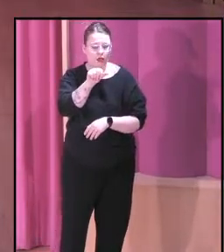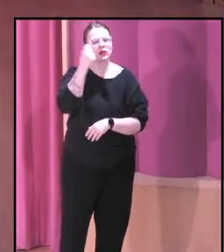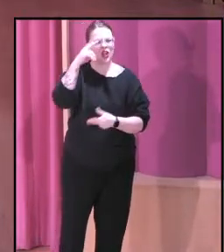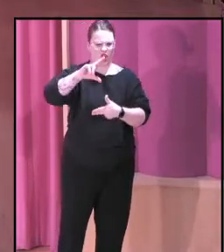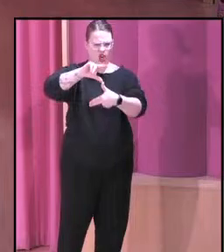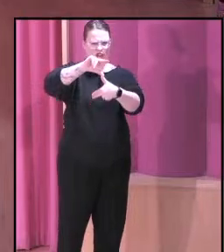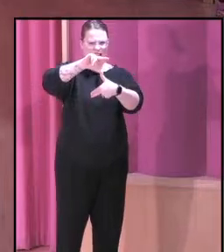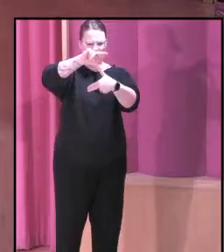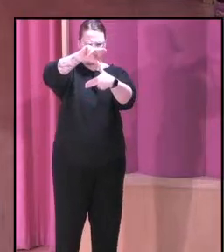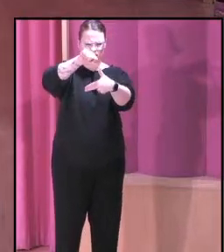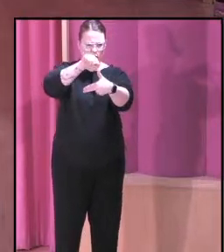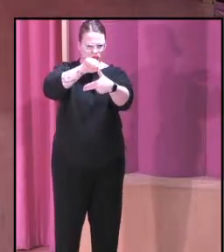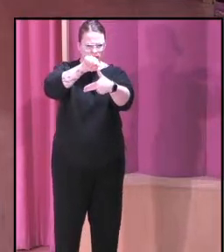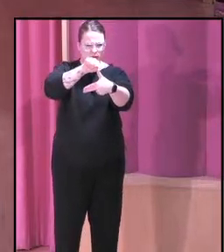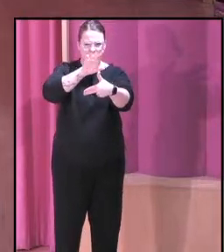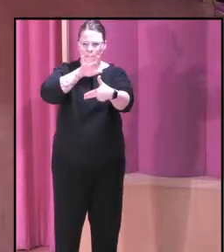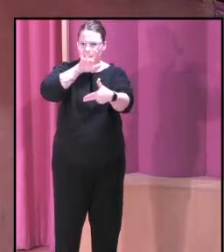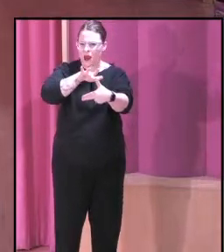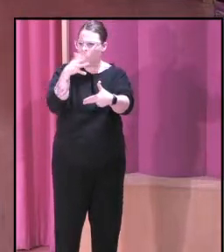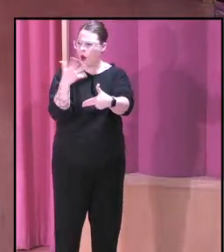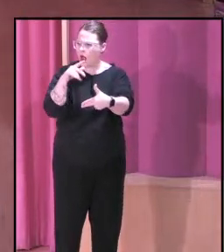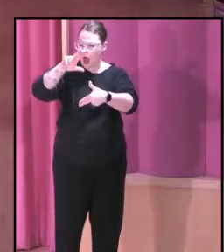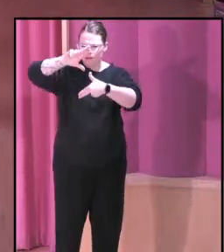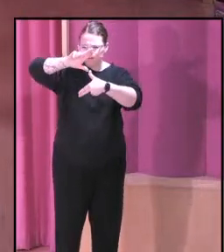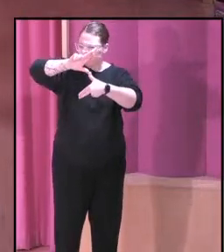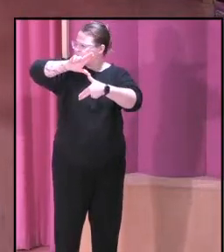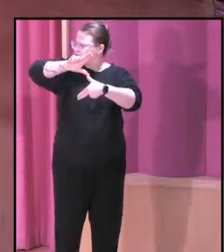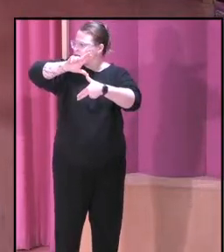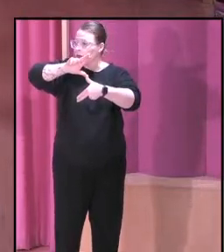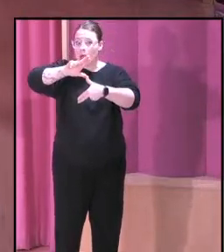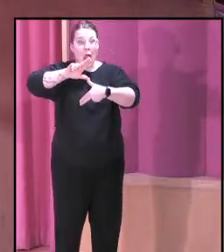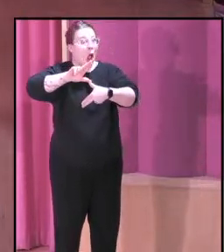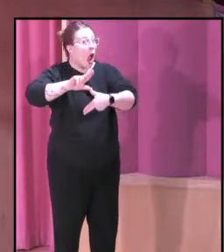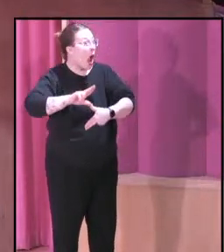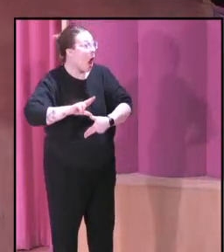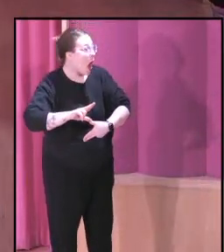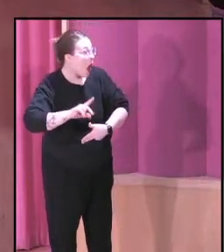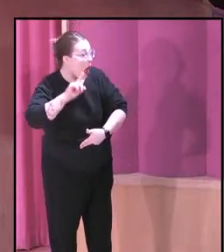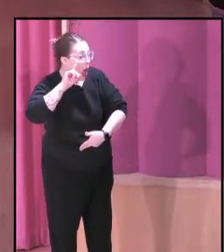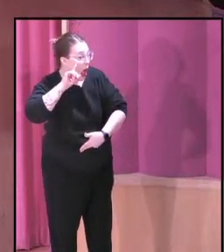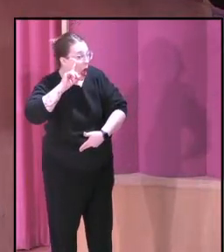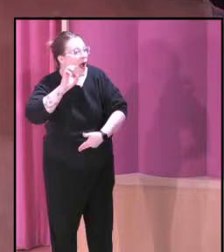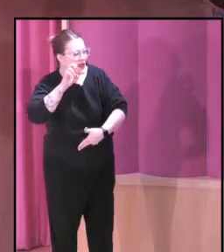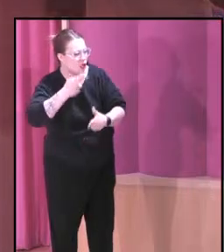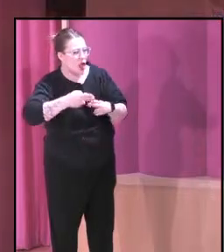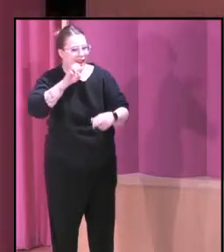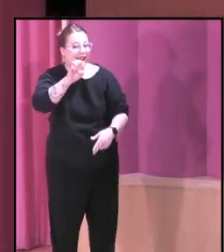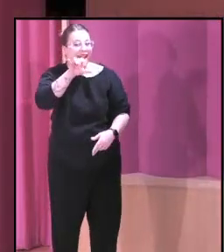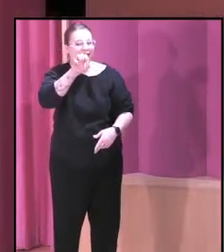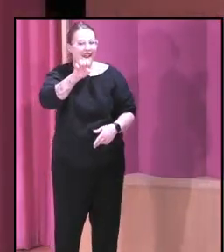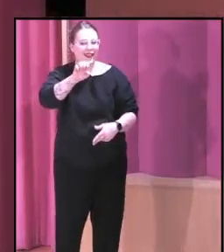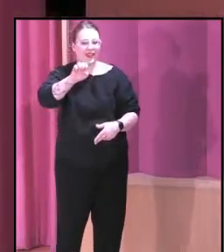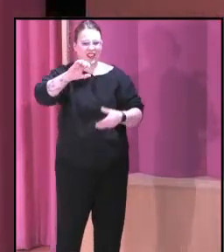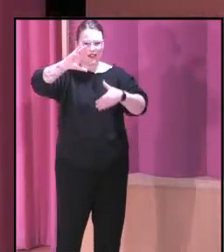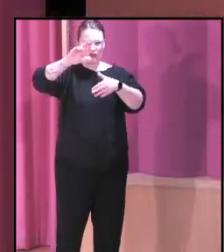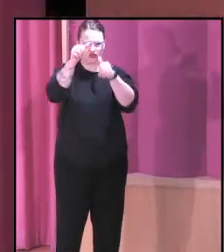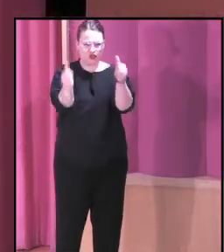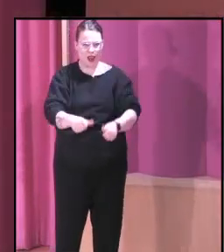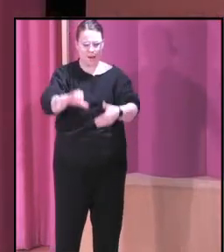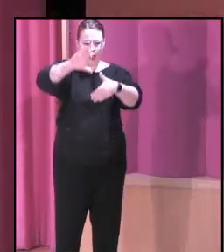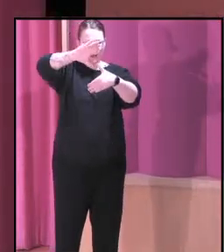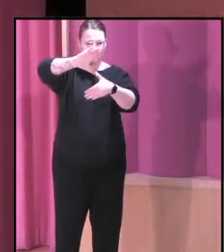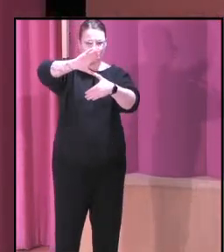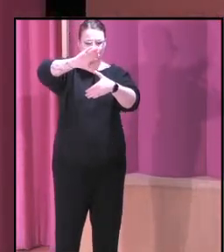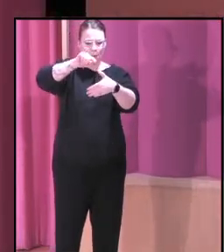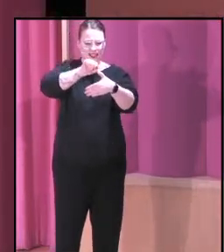of a hurricane? I'll give you a hint. The eye, exactly. So hurricanes are these giant storms, hundreds of